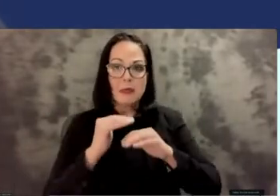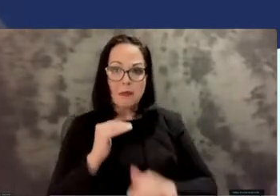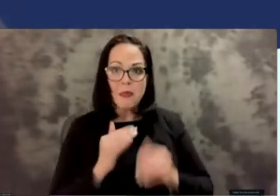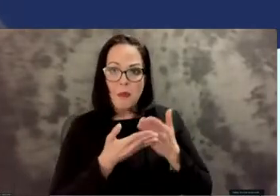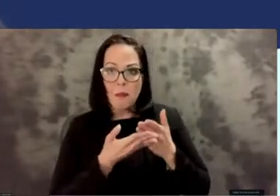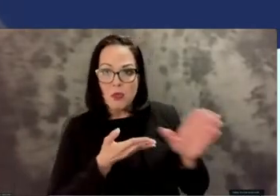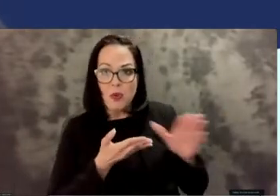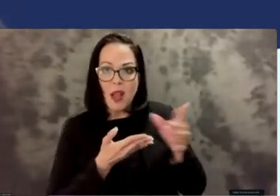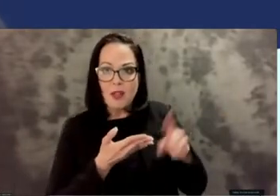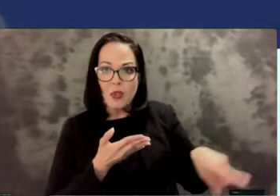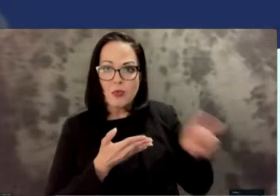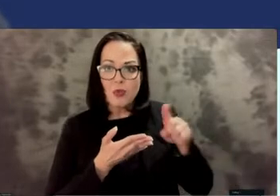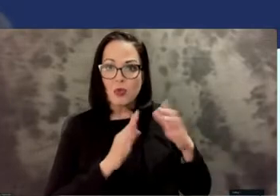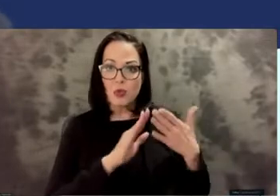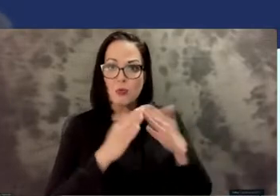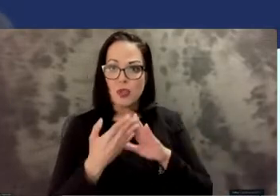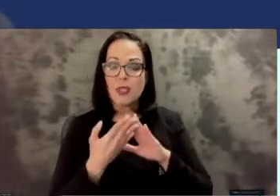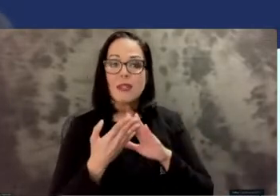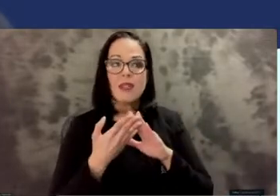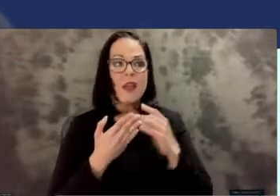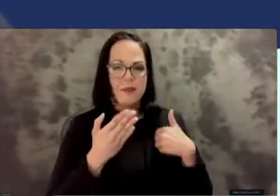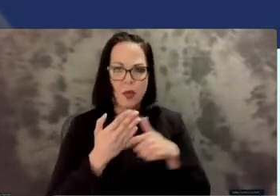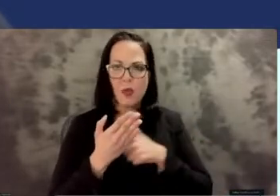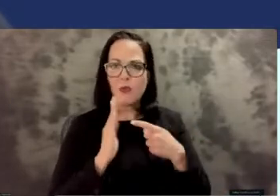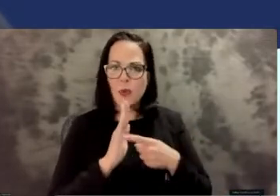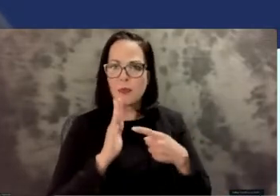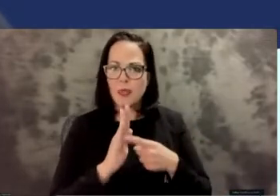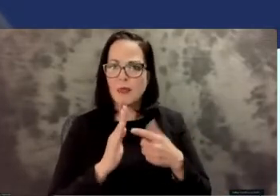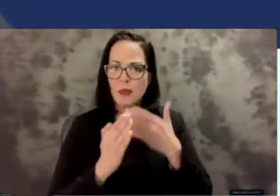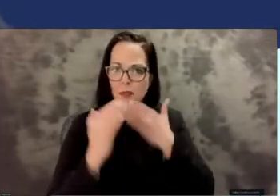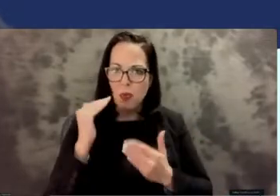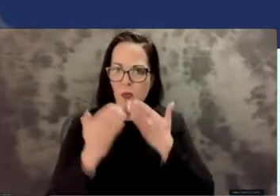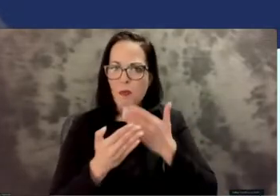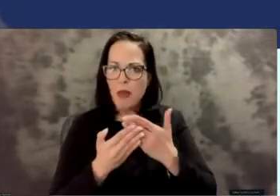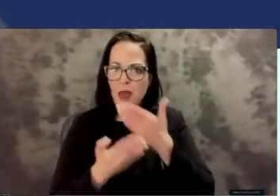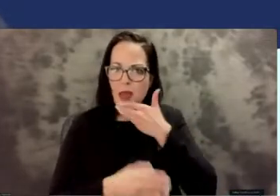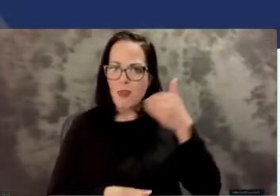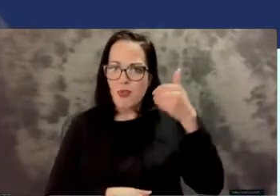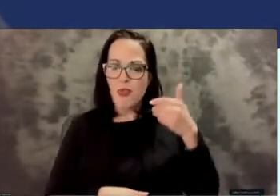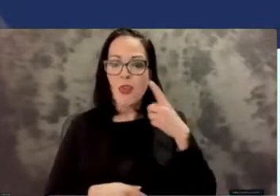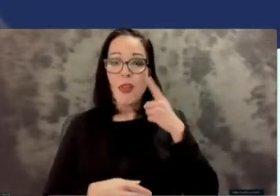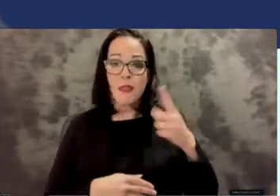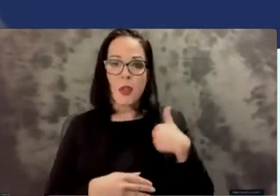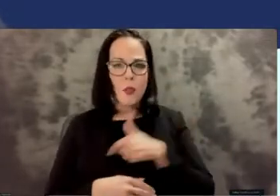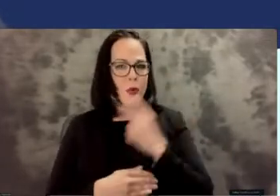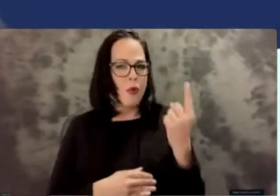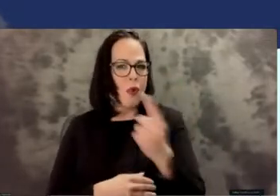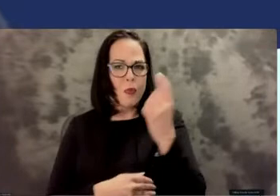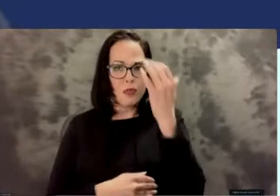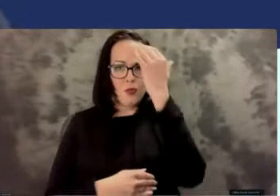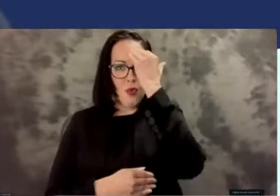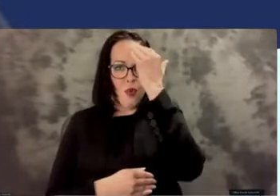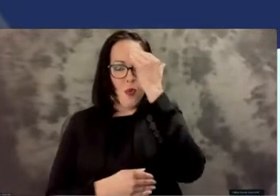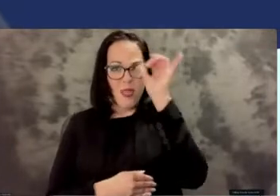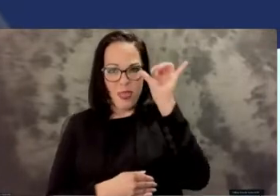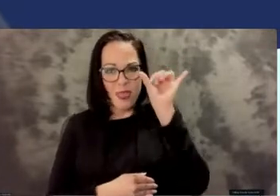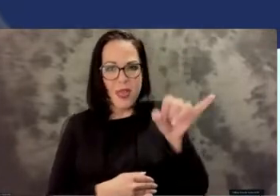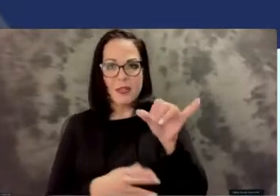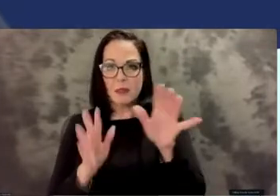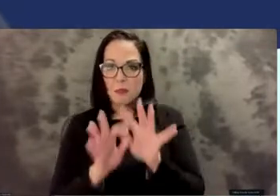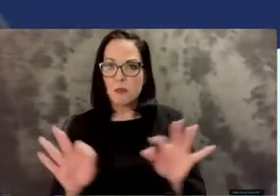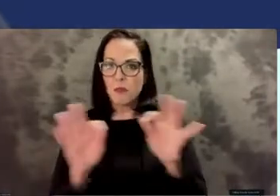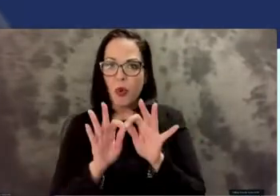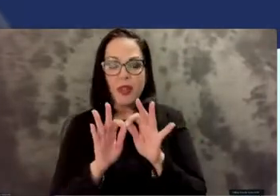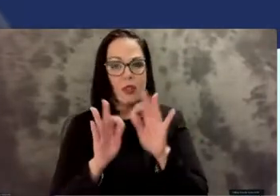underserved communities. And as we hold our work as a task force, we are always mindful of that broad lens that is needed to be able to center